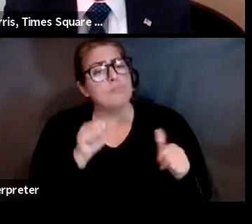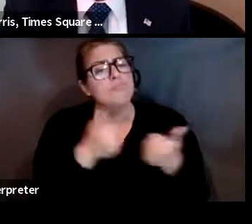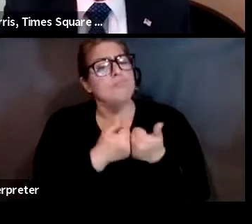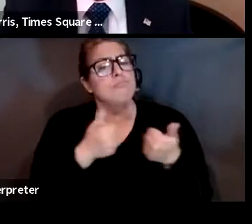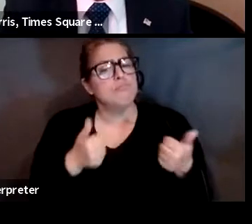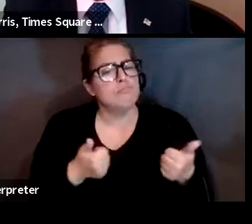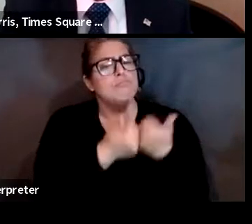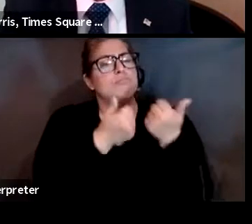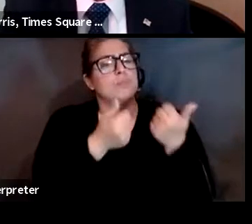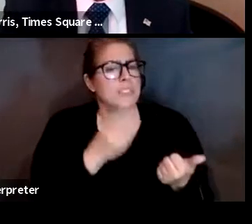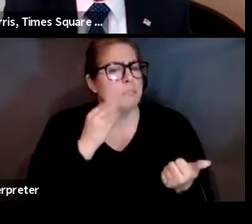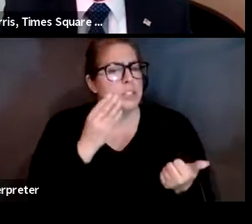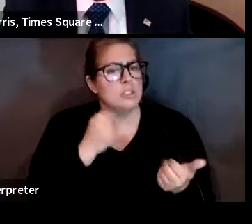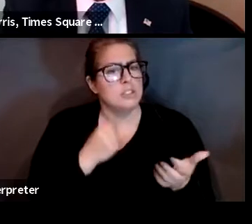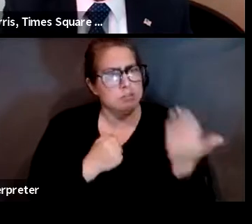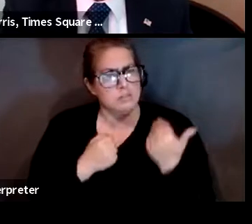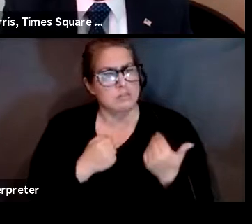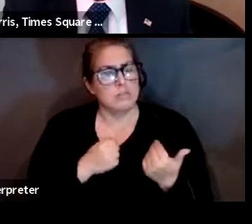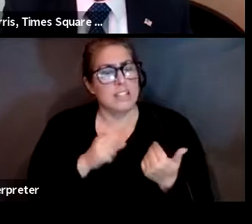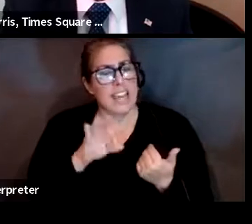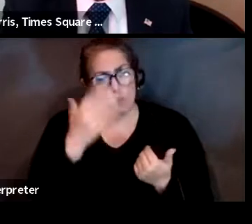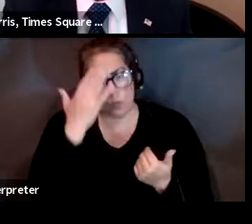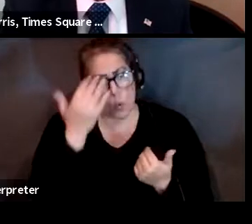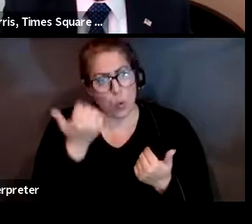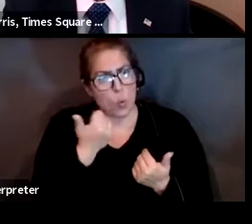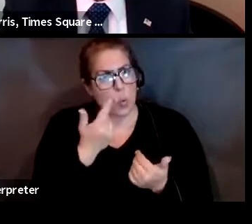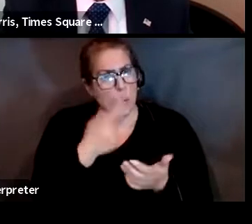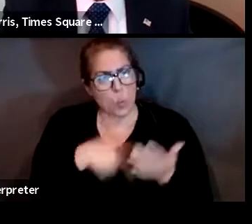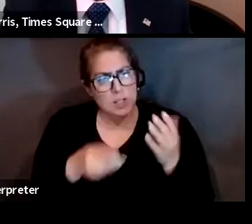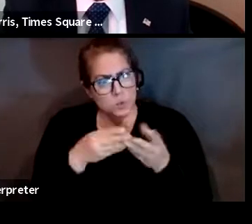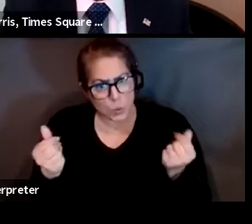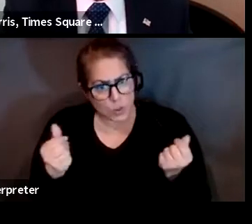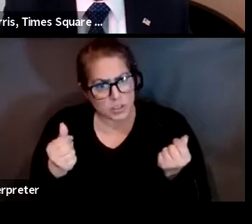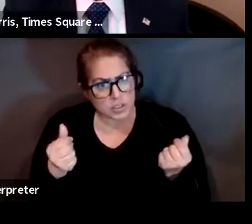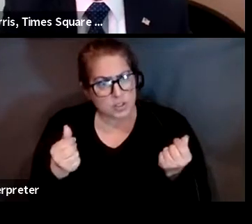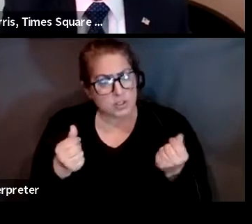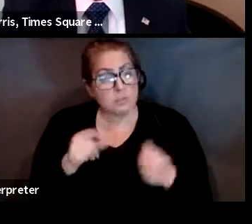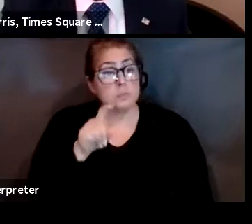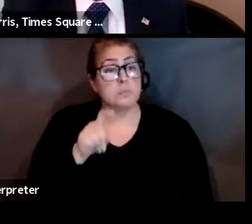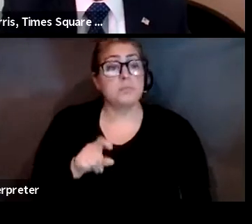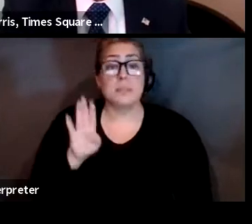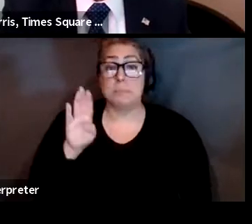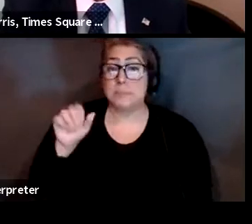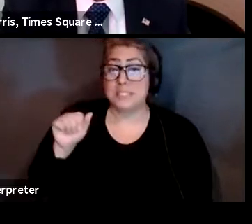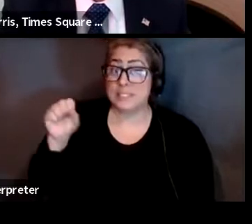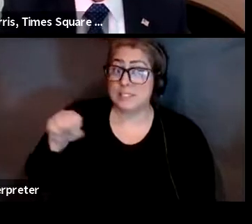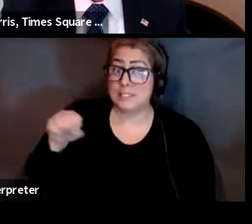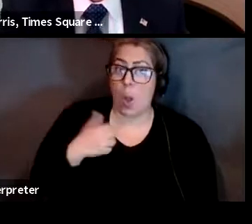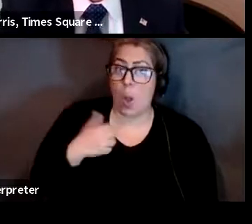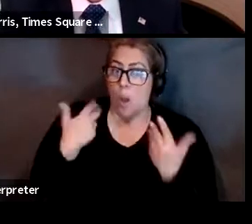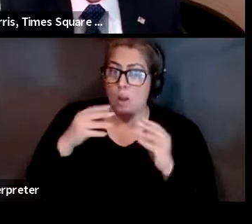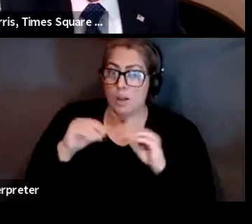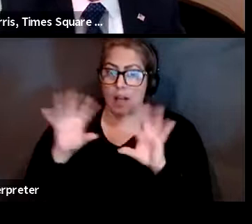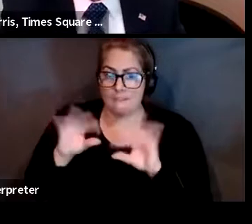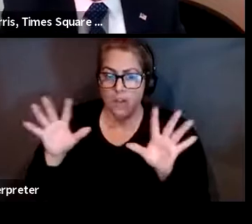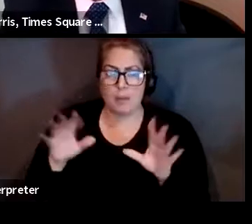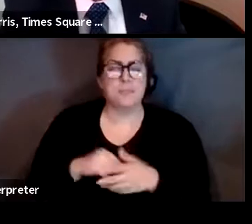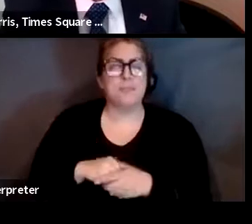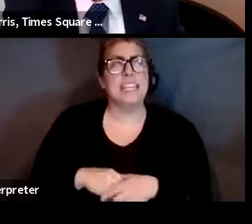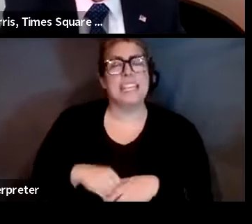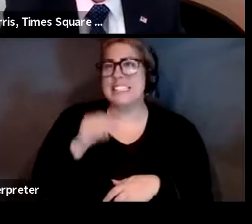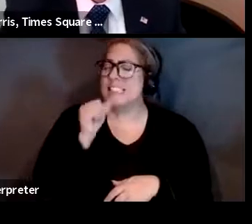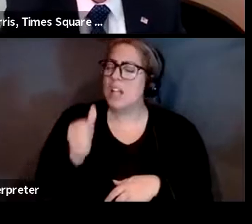maybe if you know of any, what some of the solutions are that are out there? Sure. I do want to clarify that